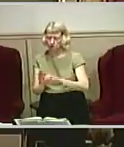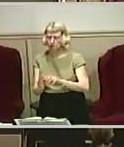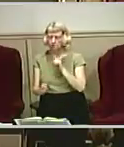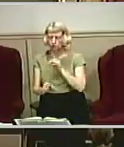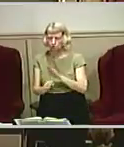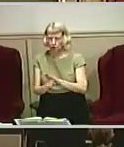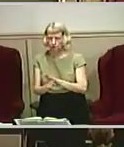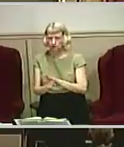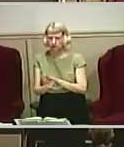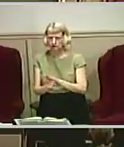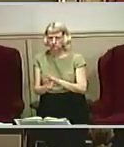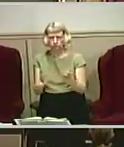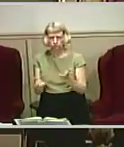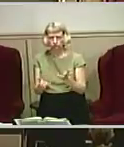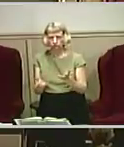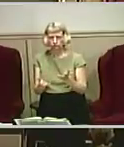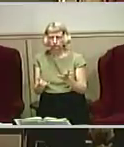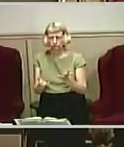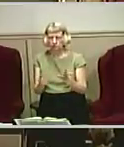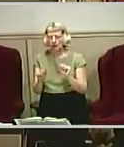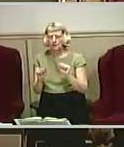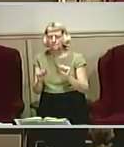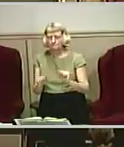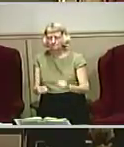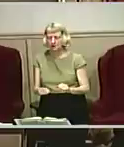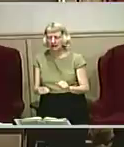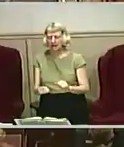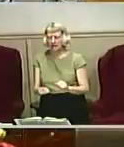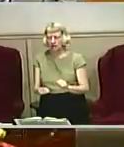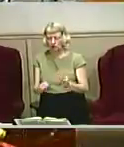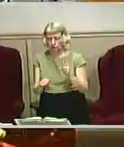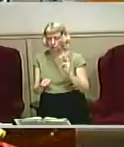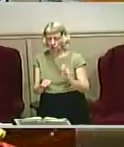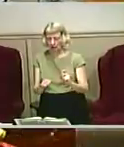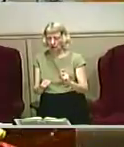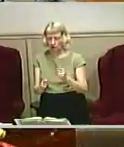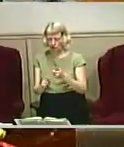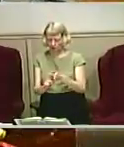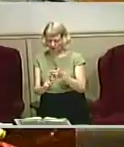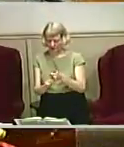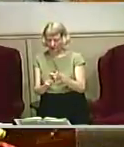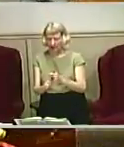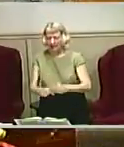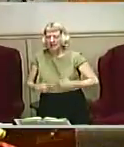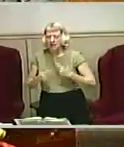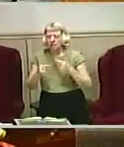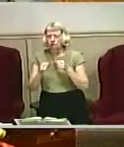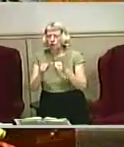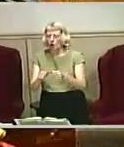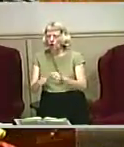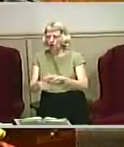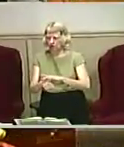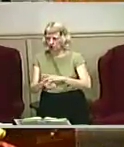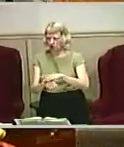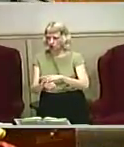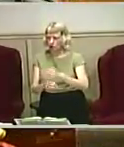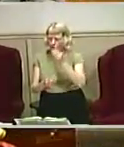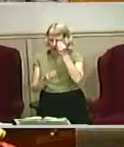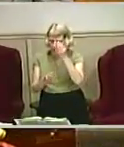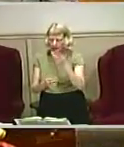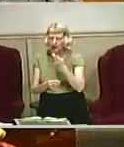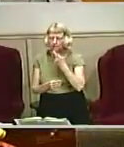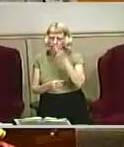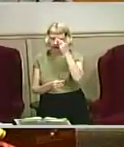promise. What is that promise? That it may be well with thee, and thou mayest live long on the earth. Obey your